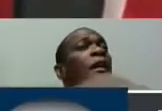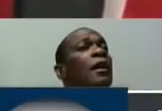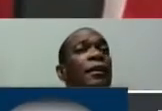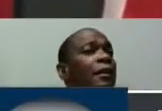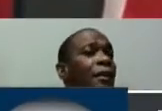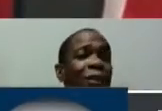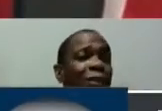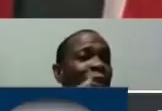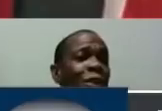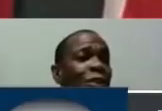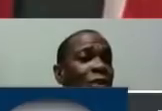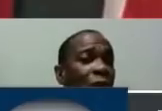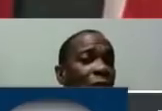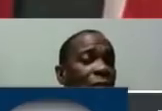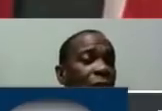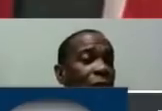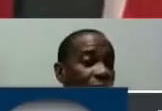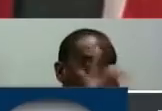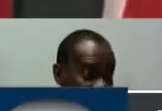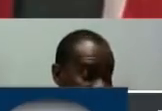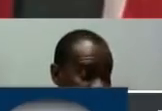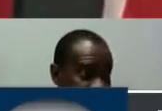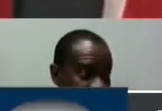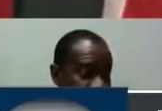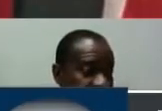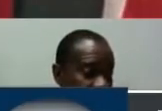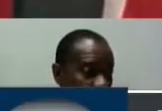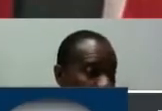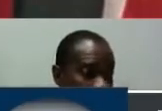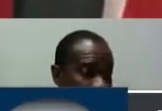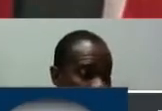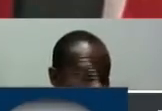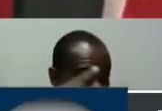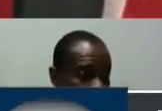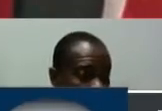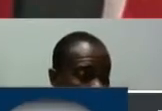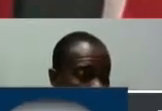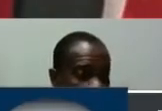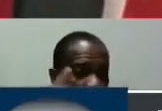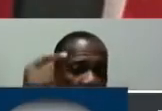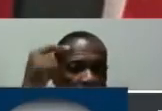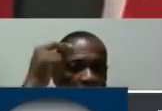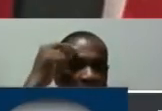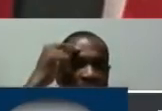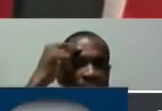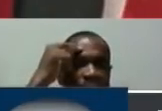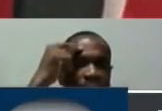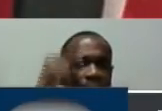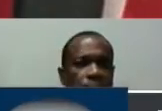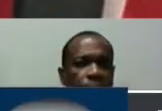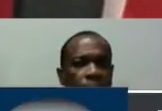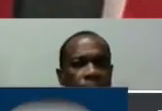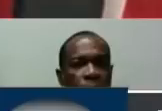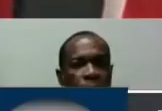This is a request to the government. And the government's job is different to many other